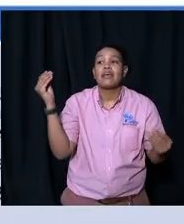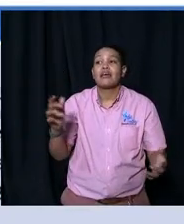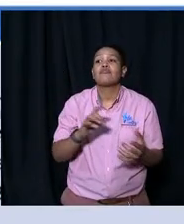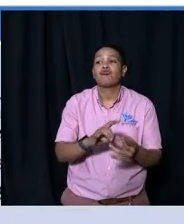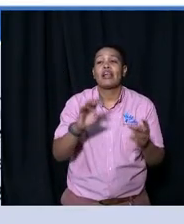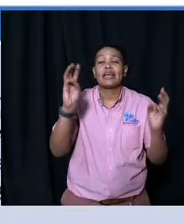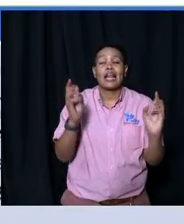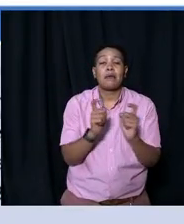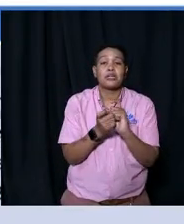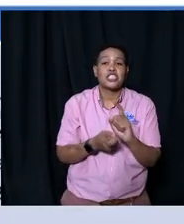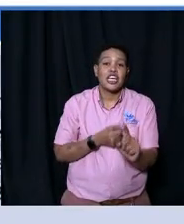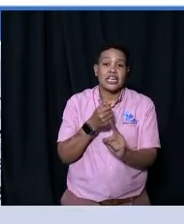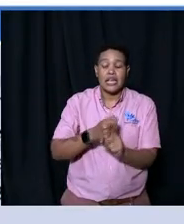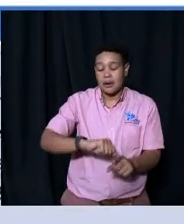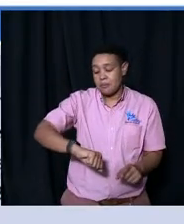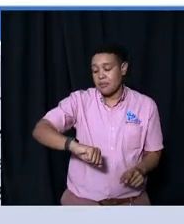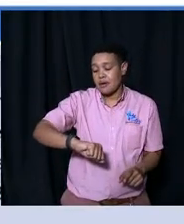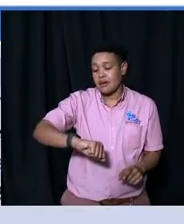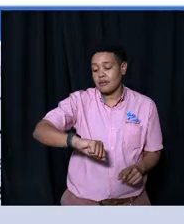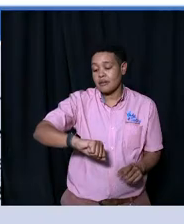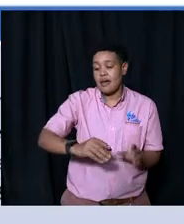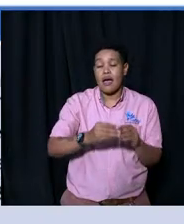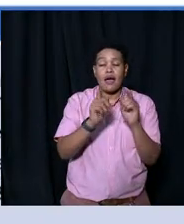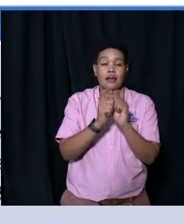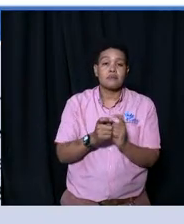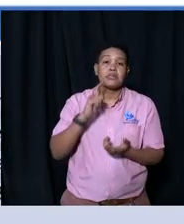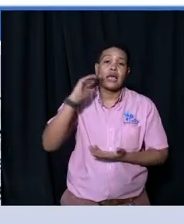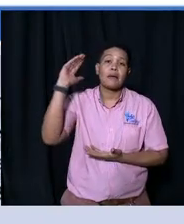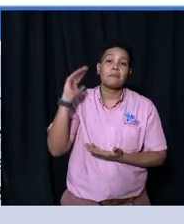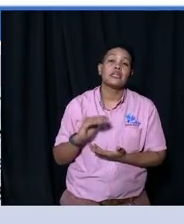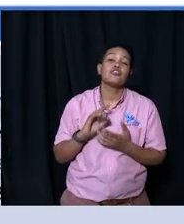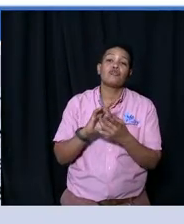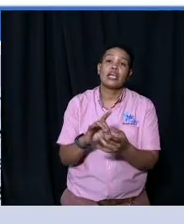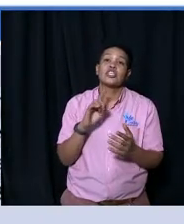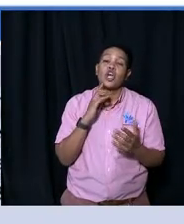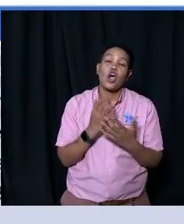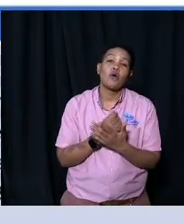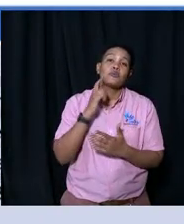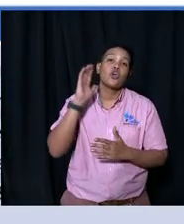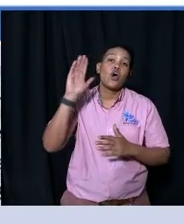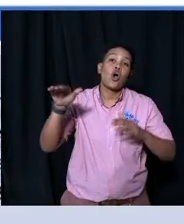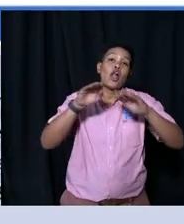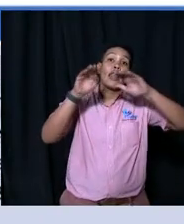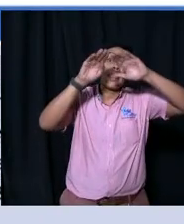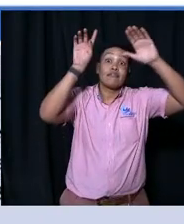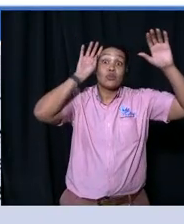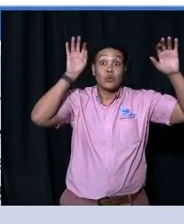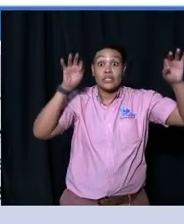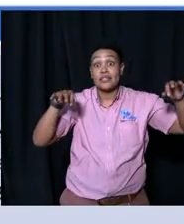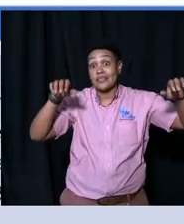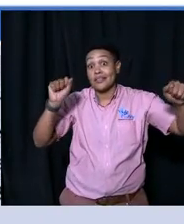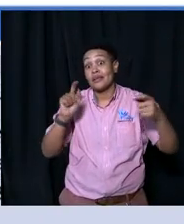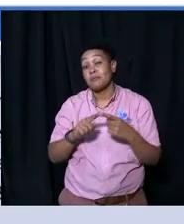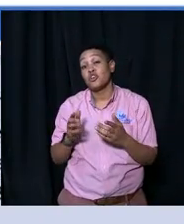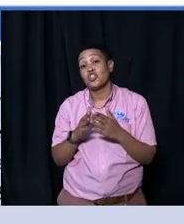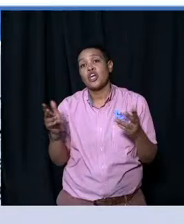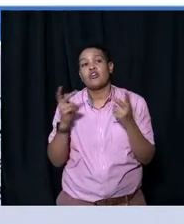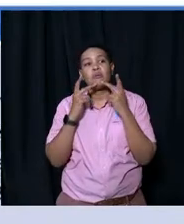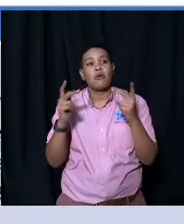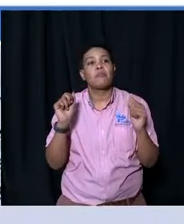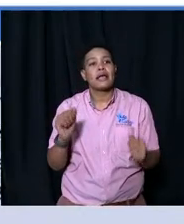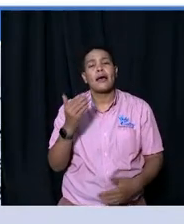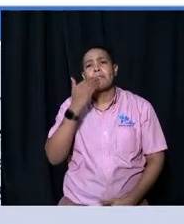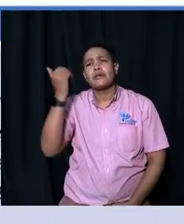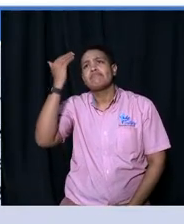climate change impacts, adaptation and mitigation related opportunities at all levels so that decision makers and the general public will be